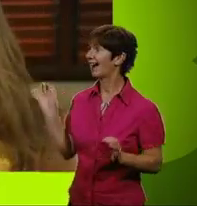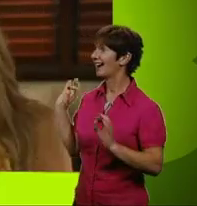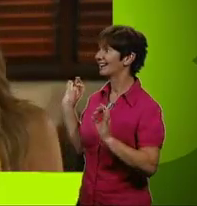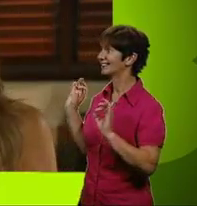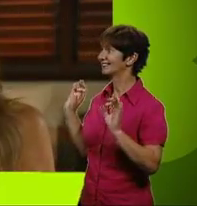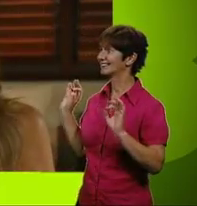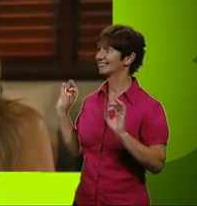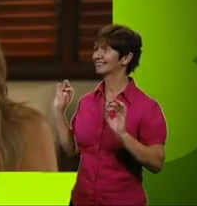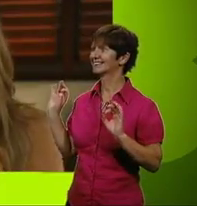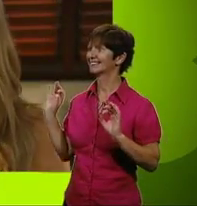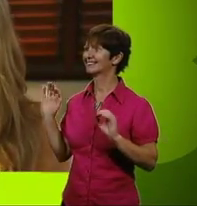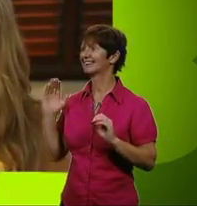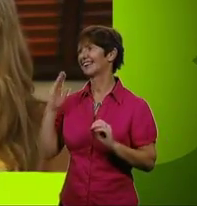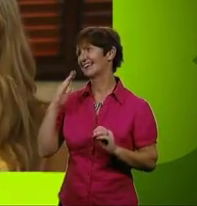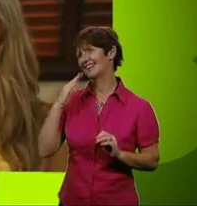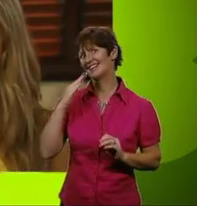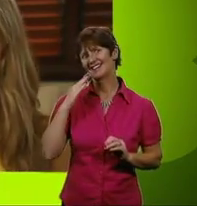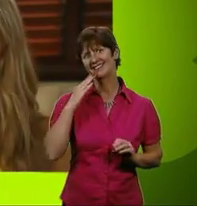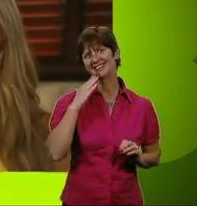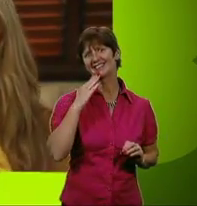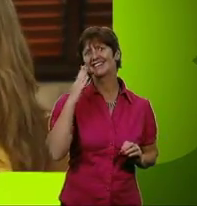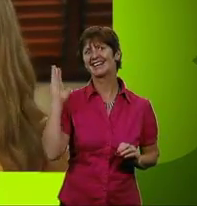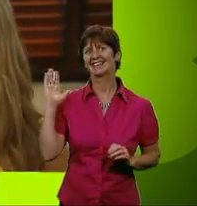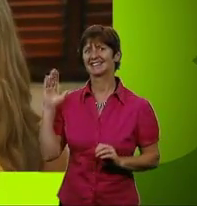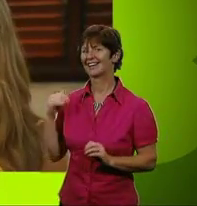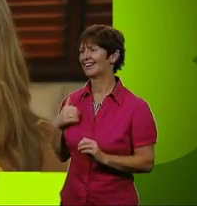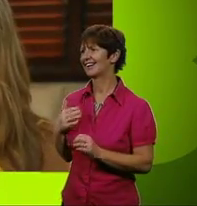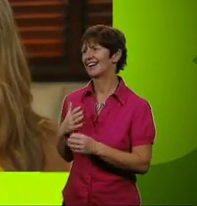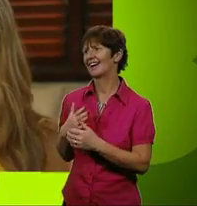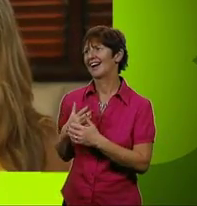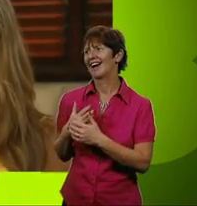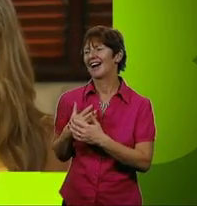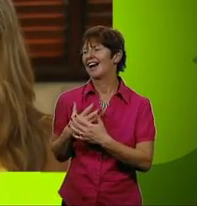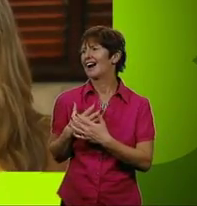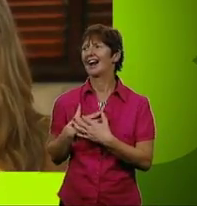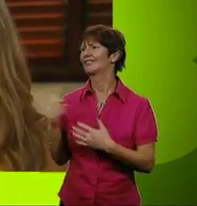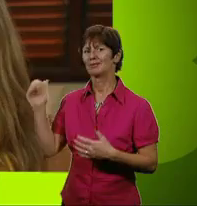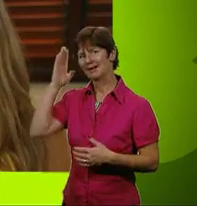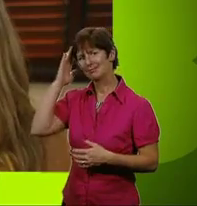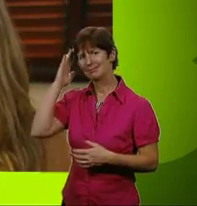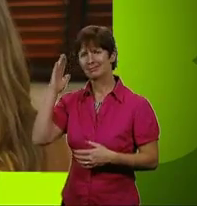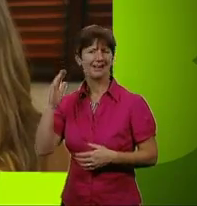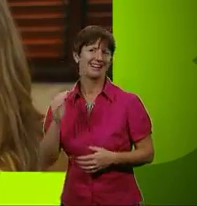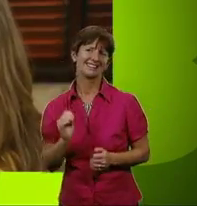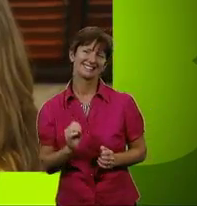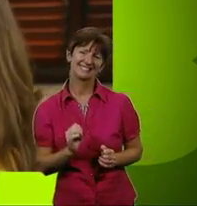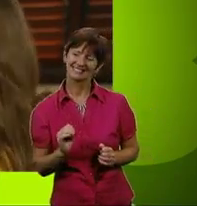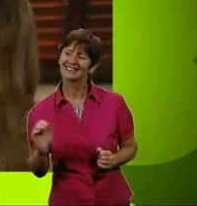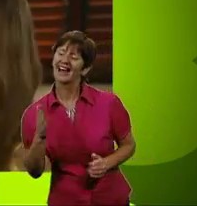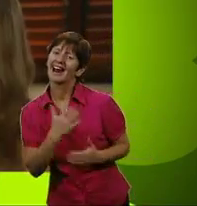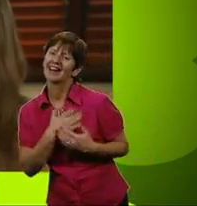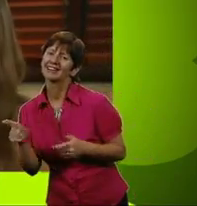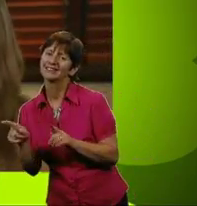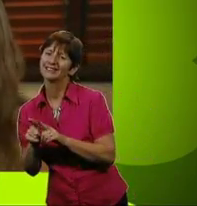Nothing. Just thanks for everything. I love you, Mum. Love you